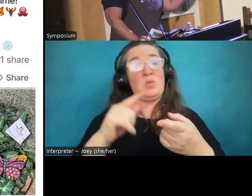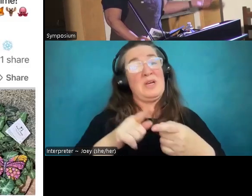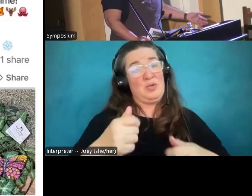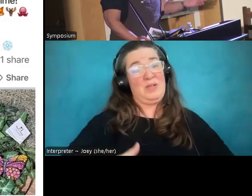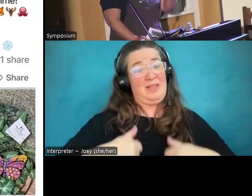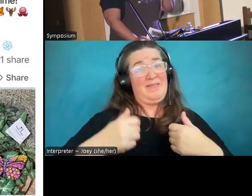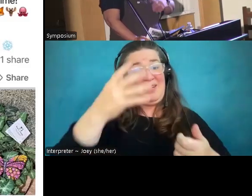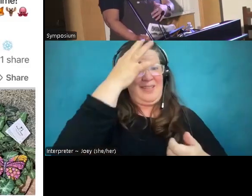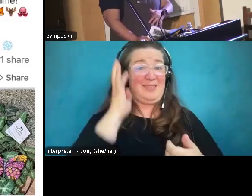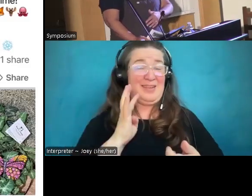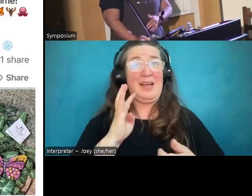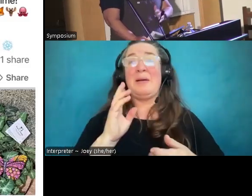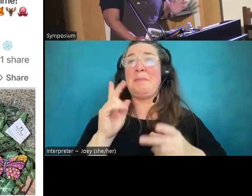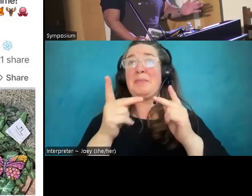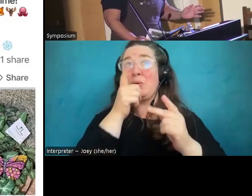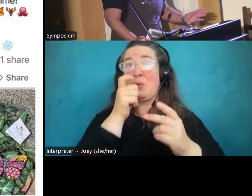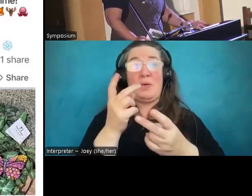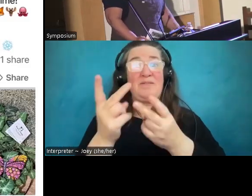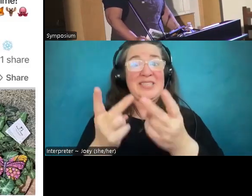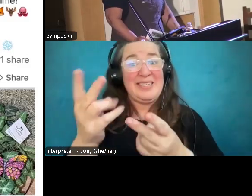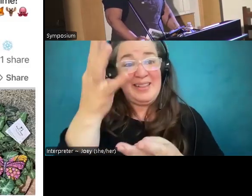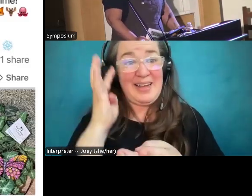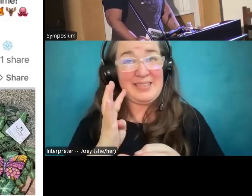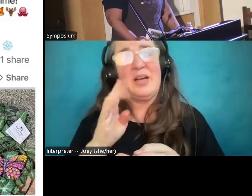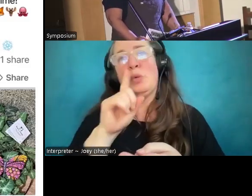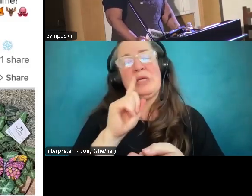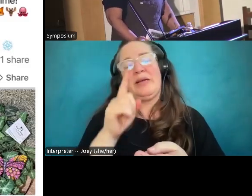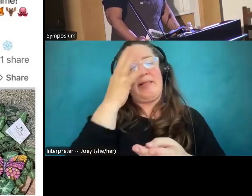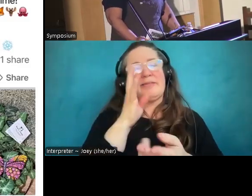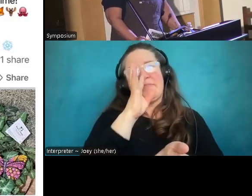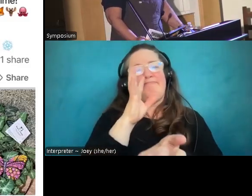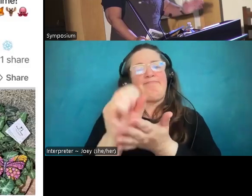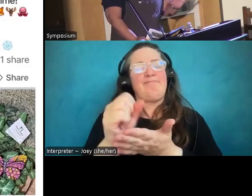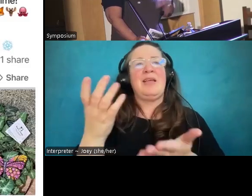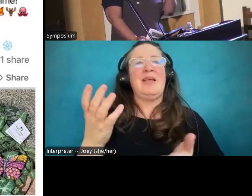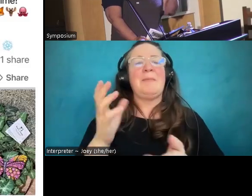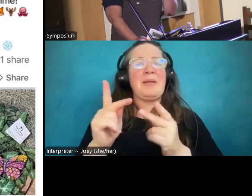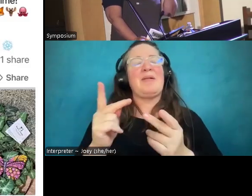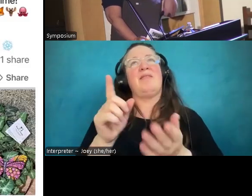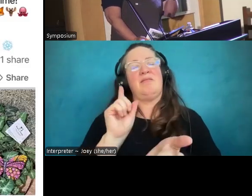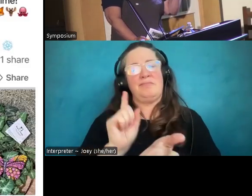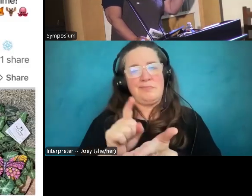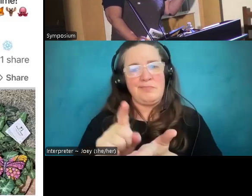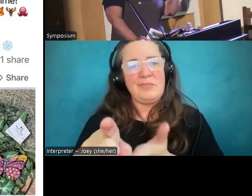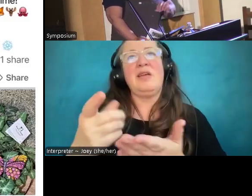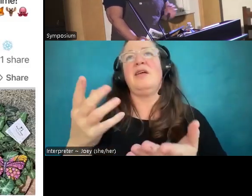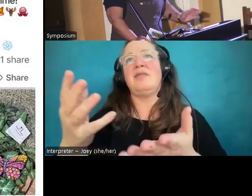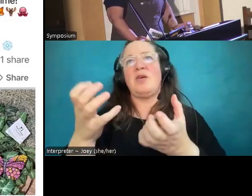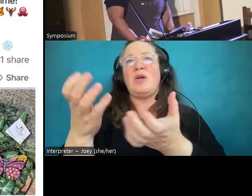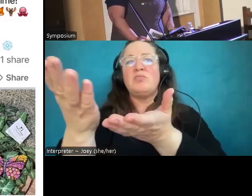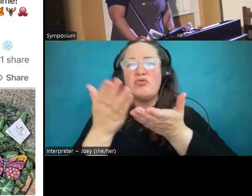talk to people that visit Alaska, there is something captivating about Alaska. People that come and visit want to have a piece of Alaska to take